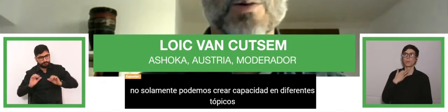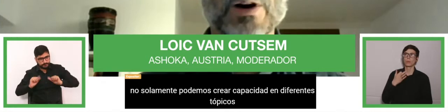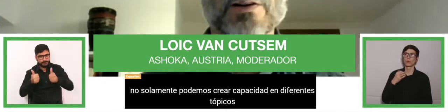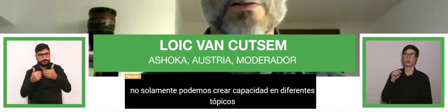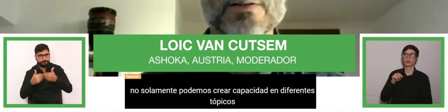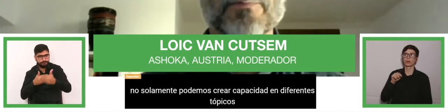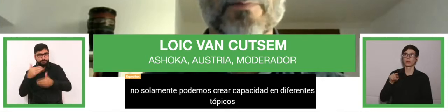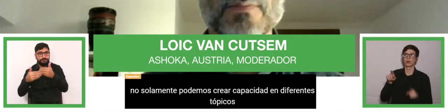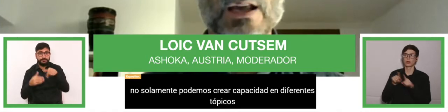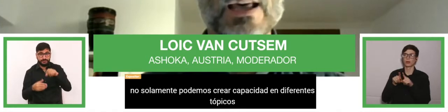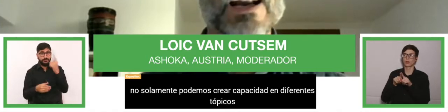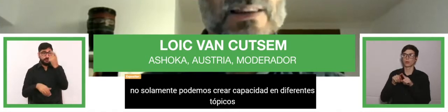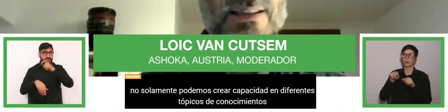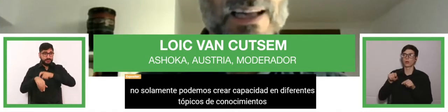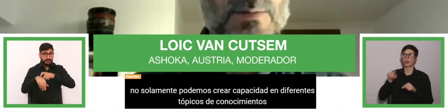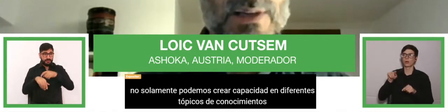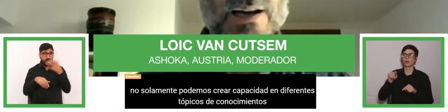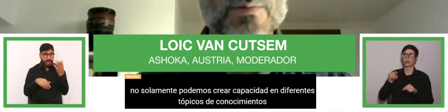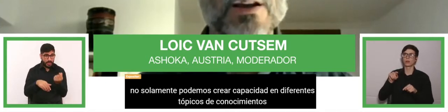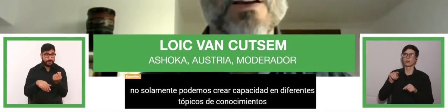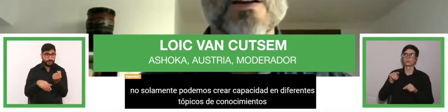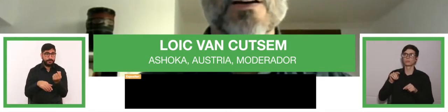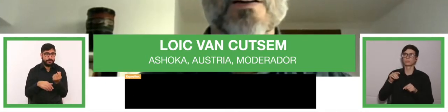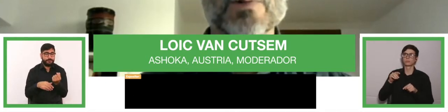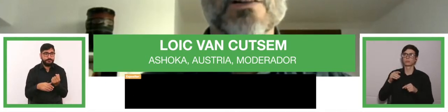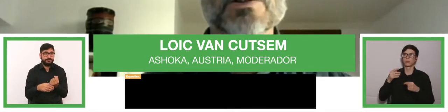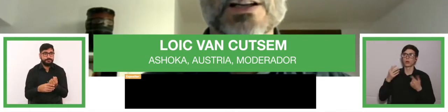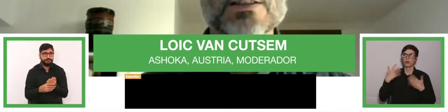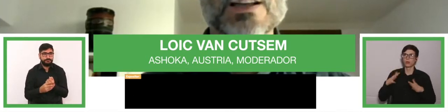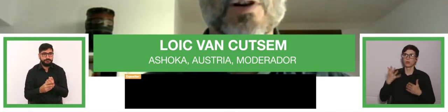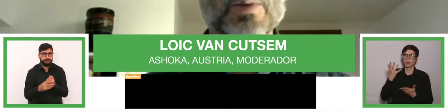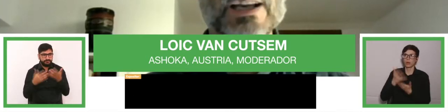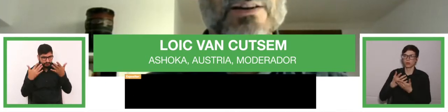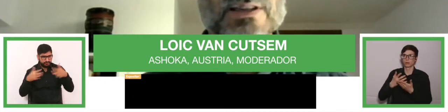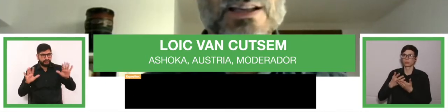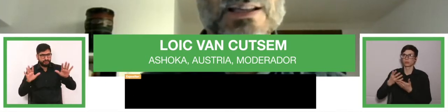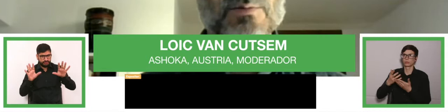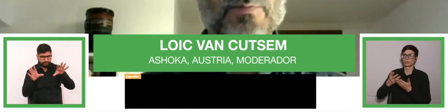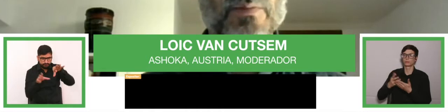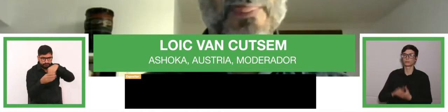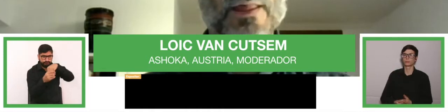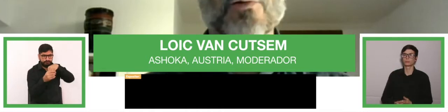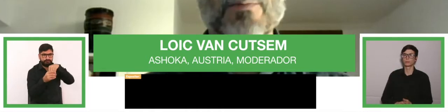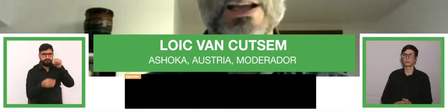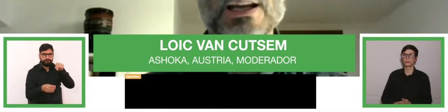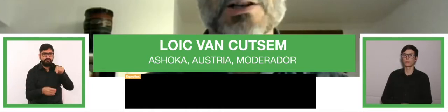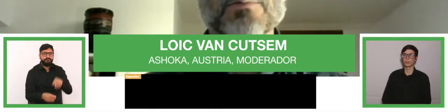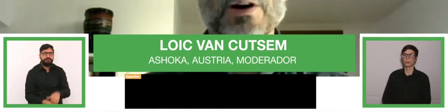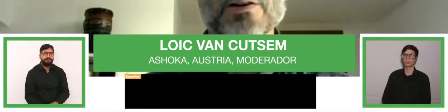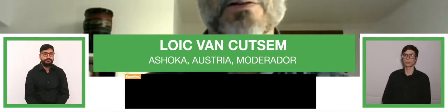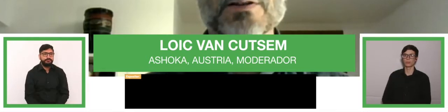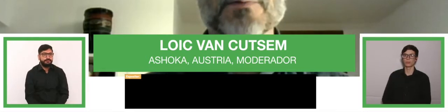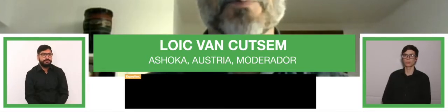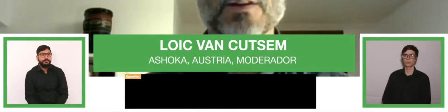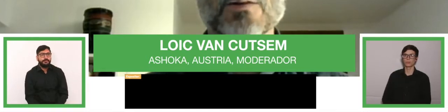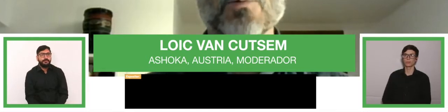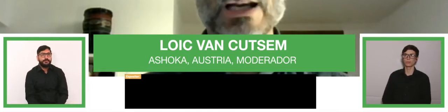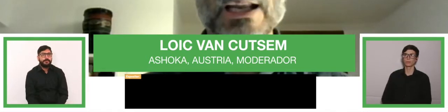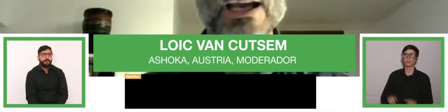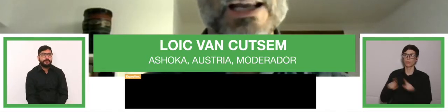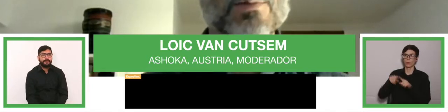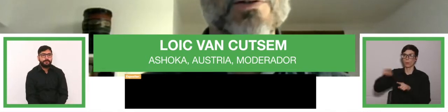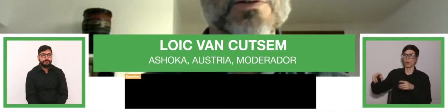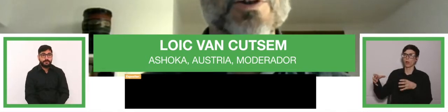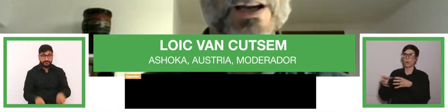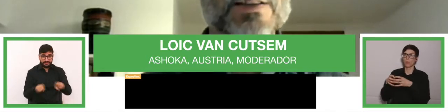new geographies with local partners. And at the same time, we are trying to develop an ecosystem of replication partners